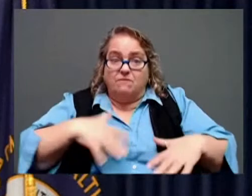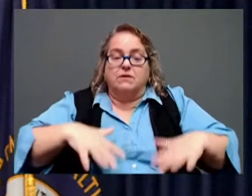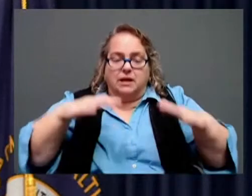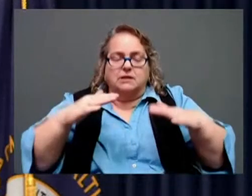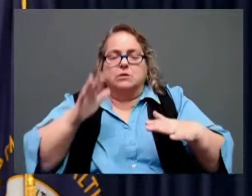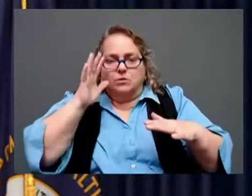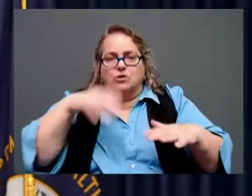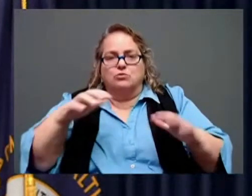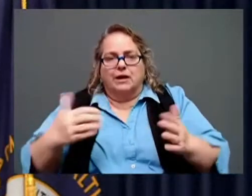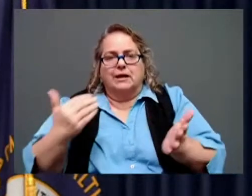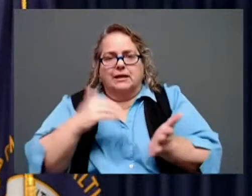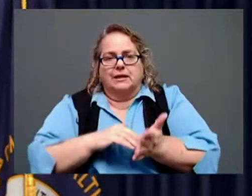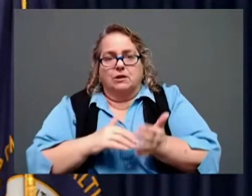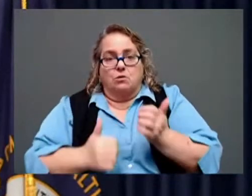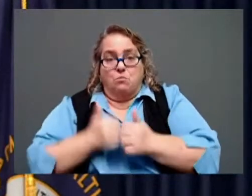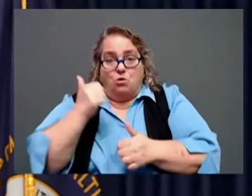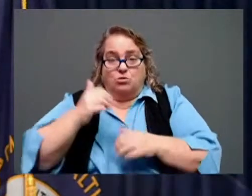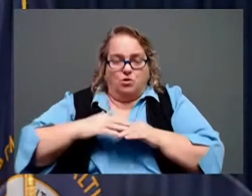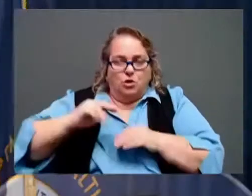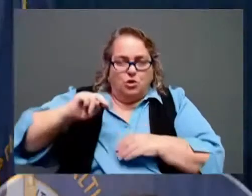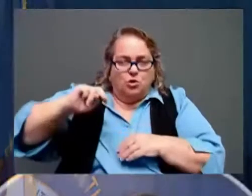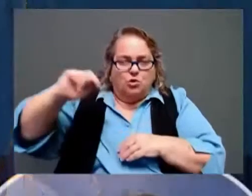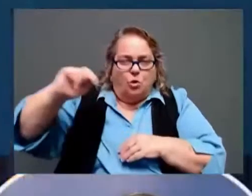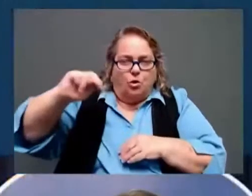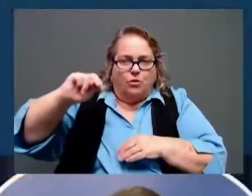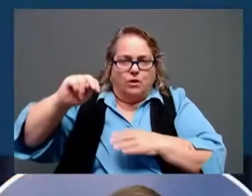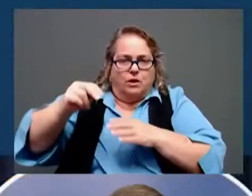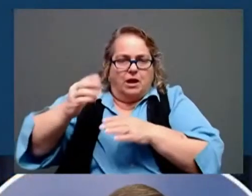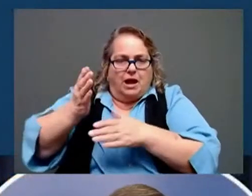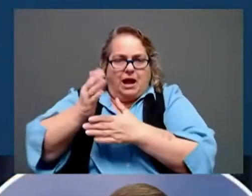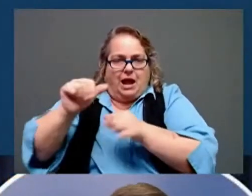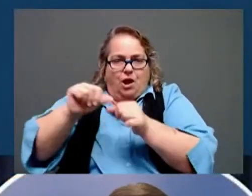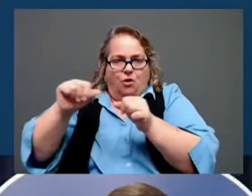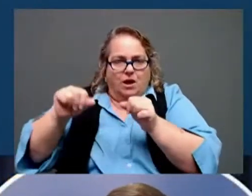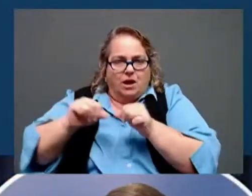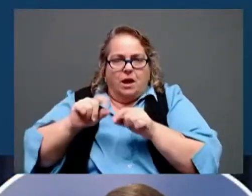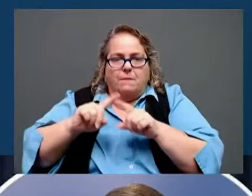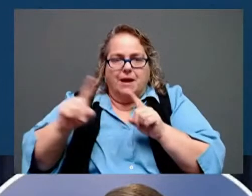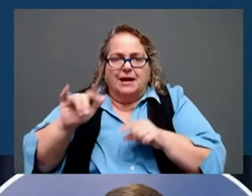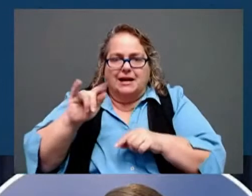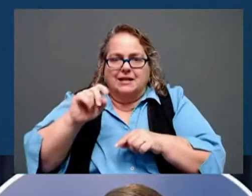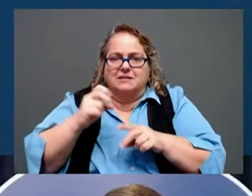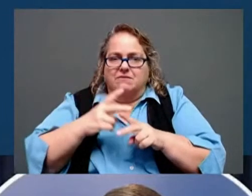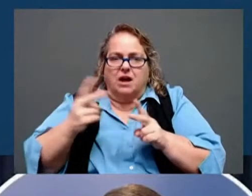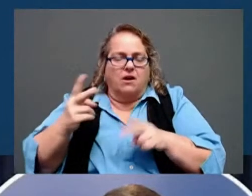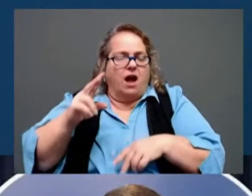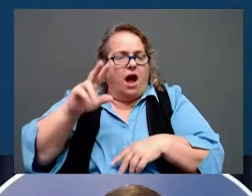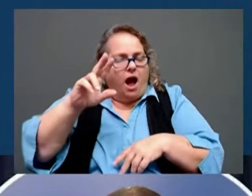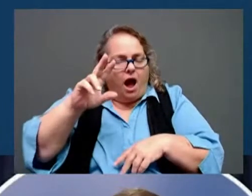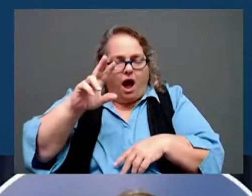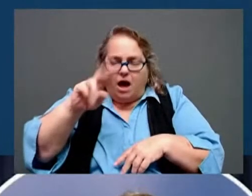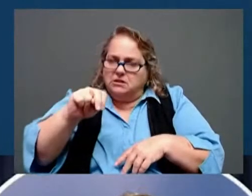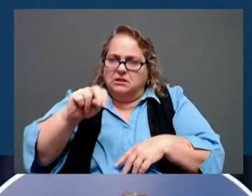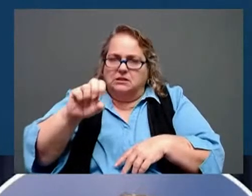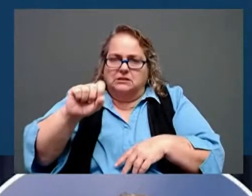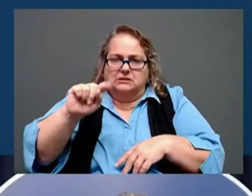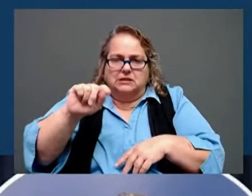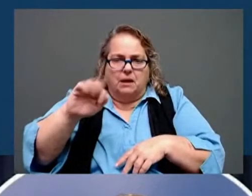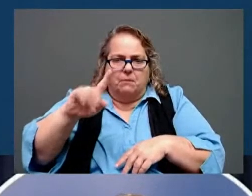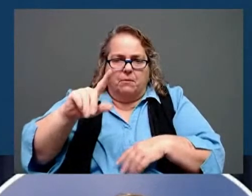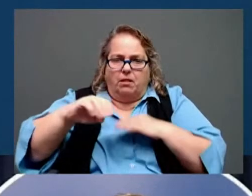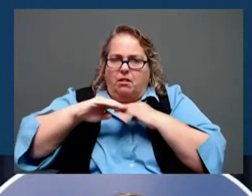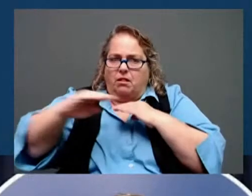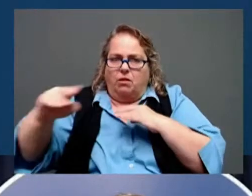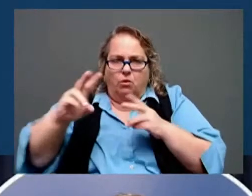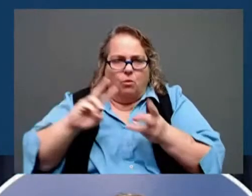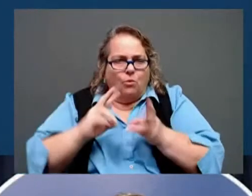is on the northernmost part of the impacted area, but it is very unstable weather, and it